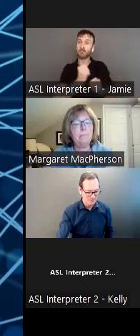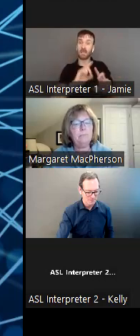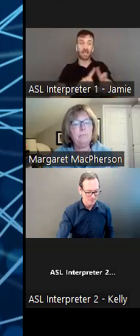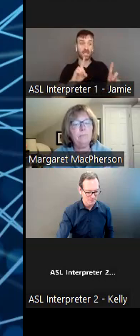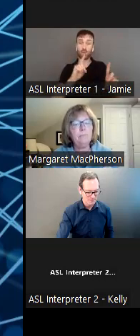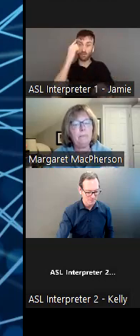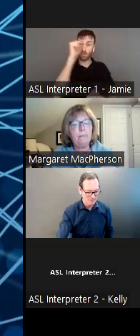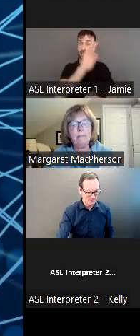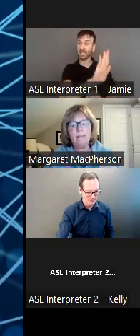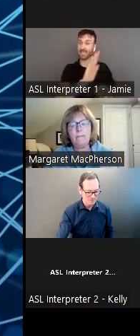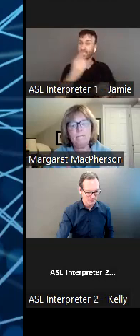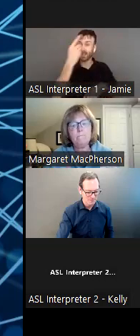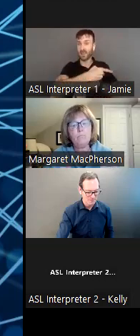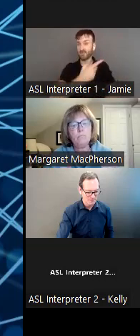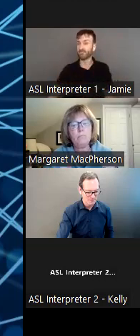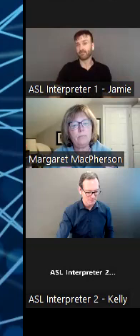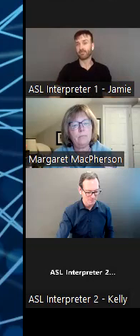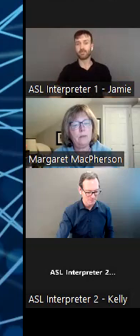day.